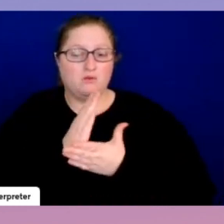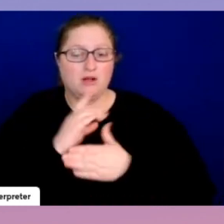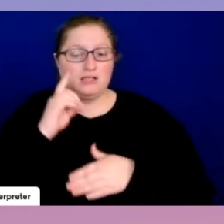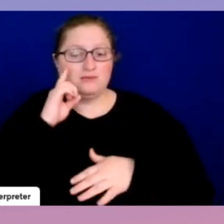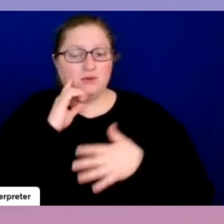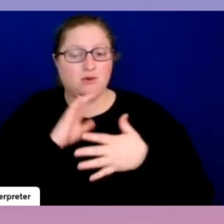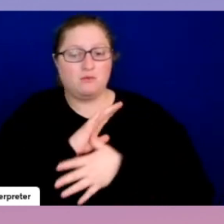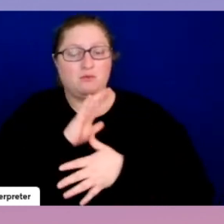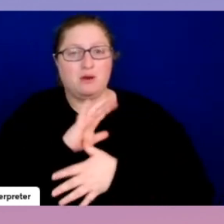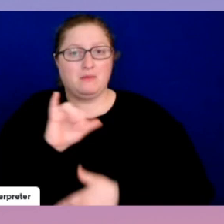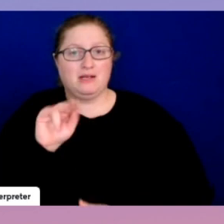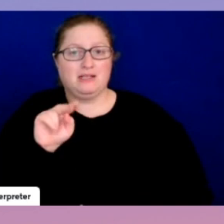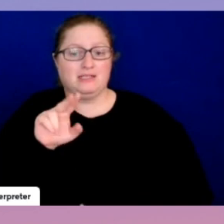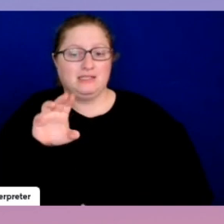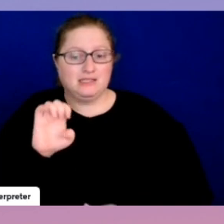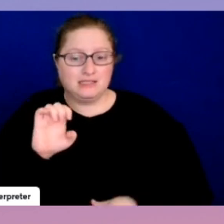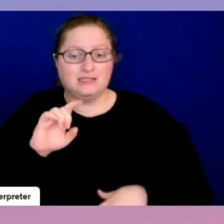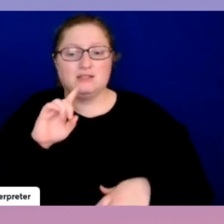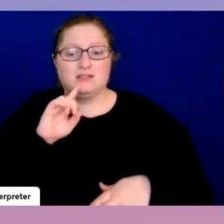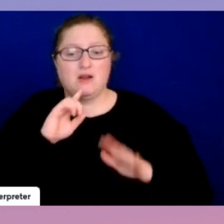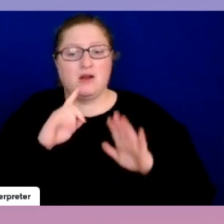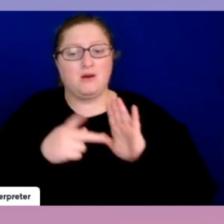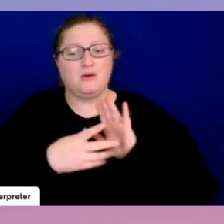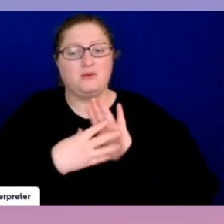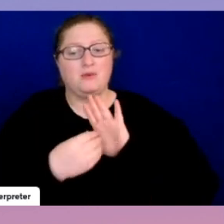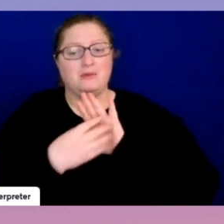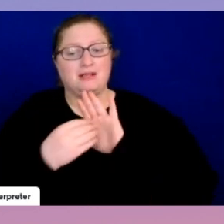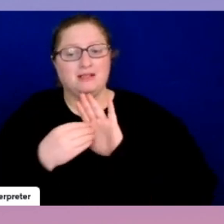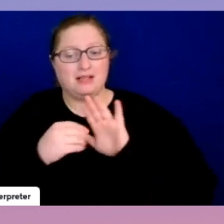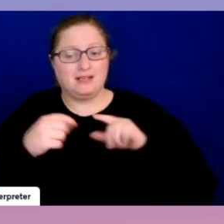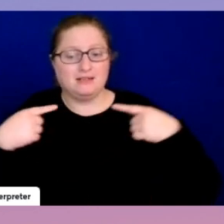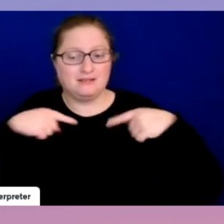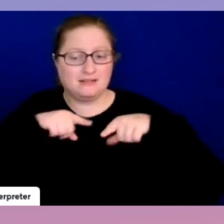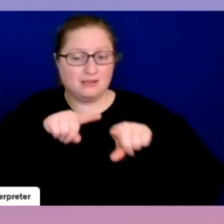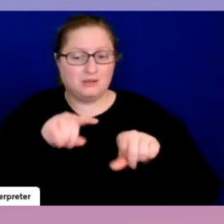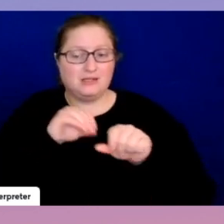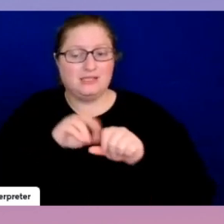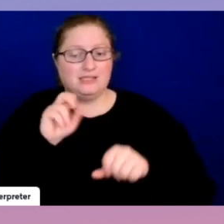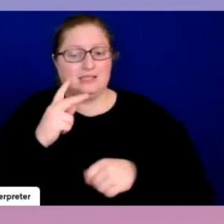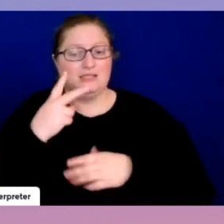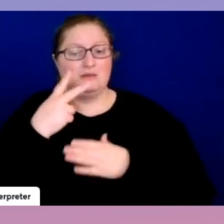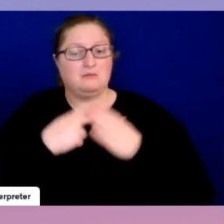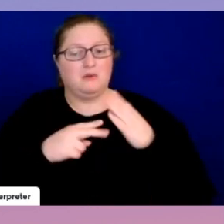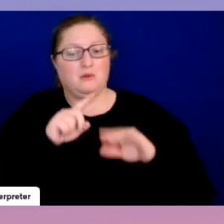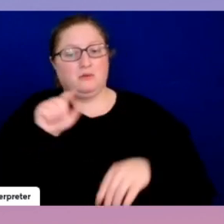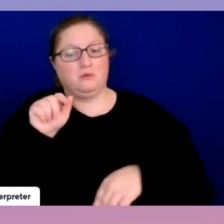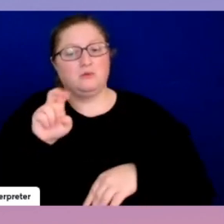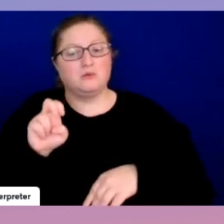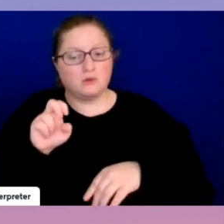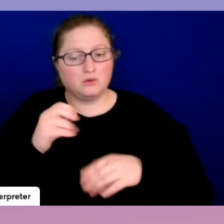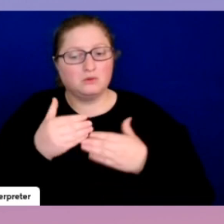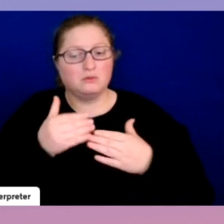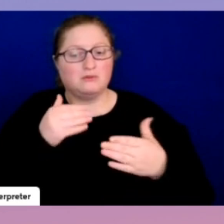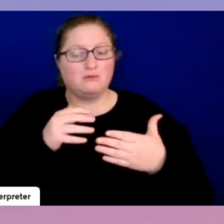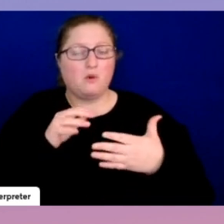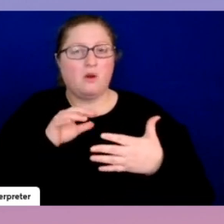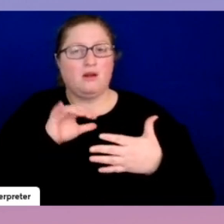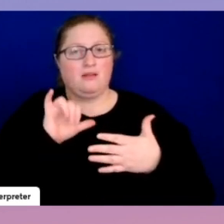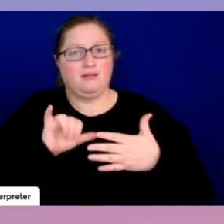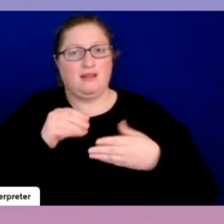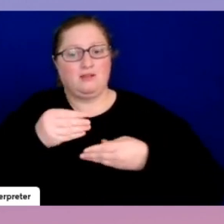replicated synchronously to disks in both zones before a transaction is reported as committed, providing data